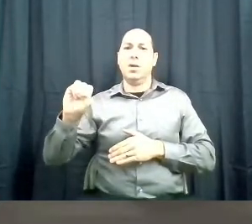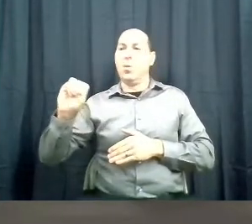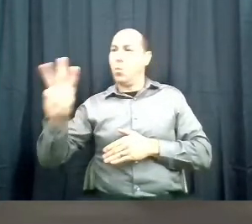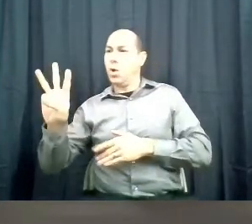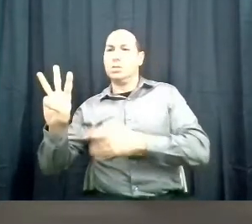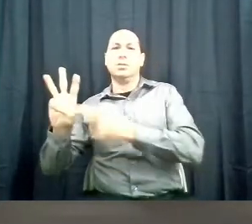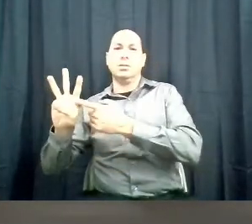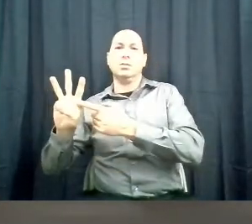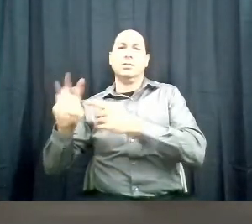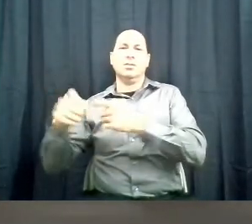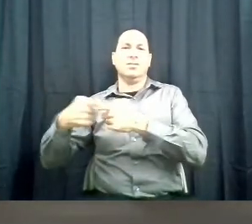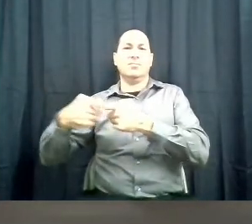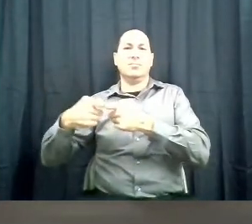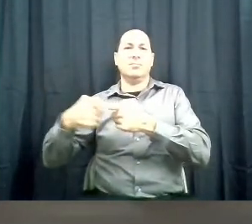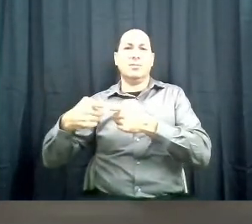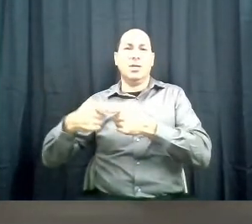these